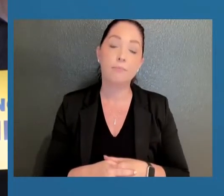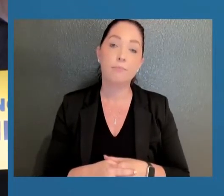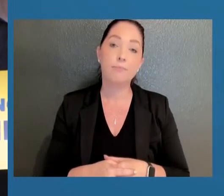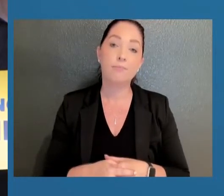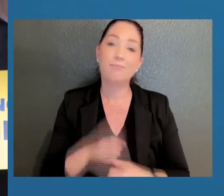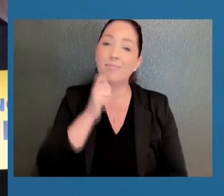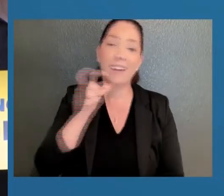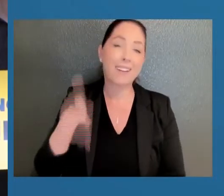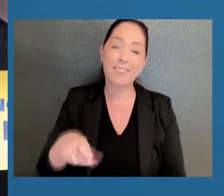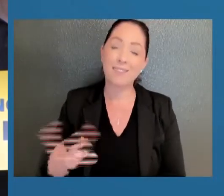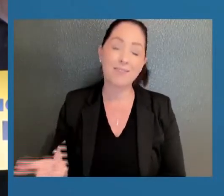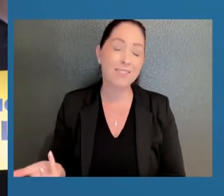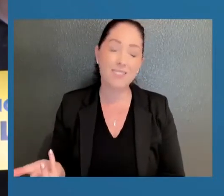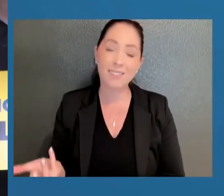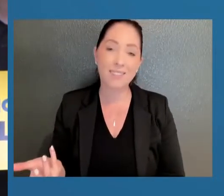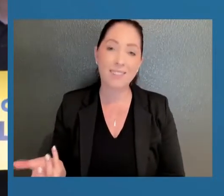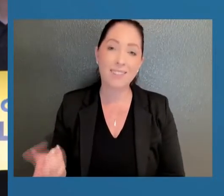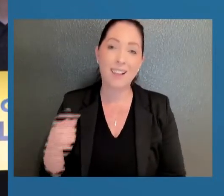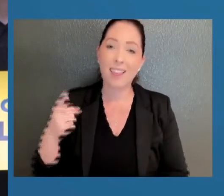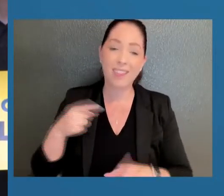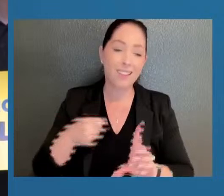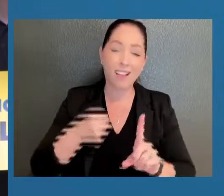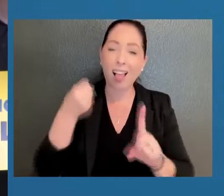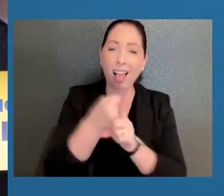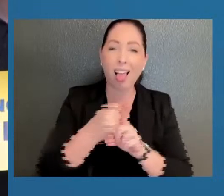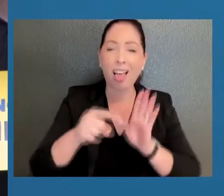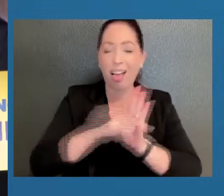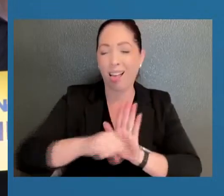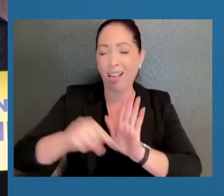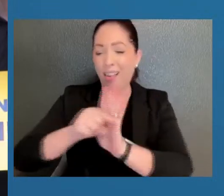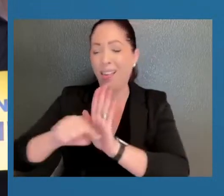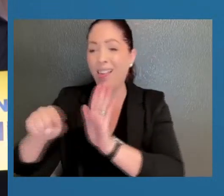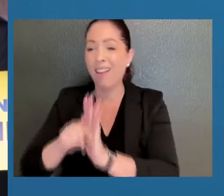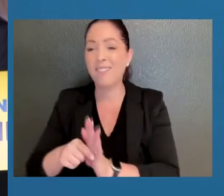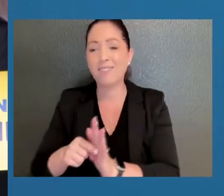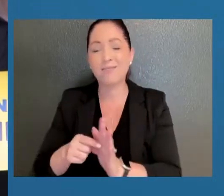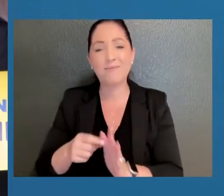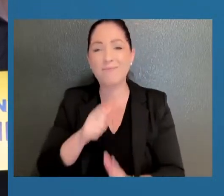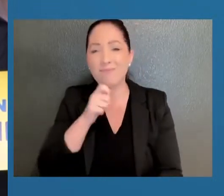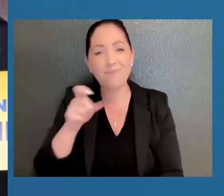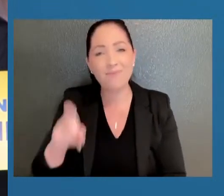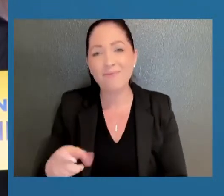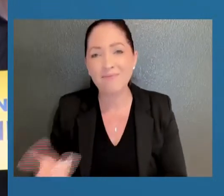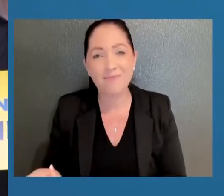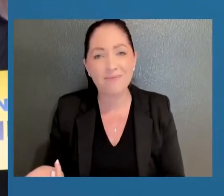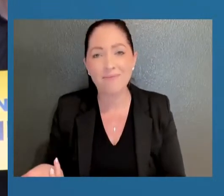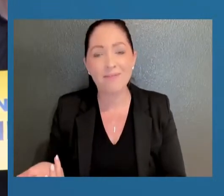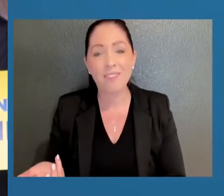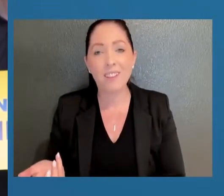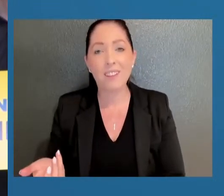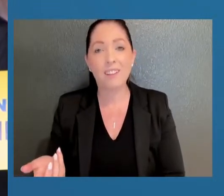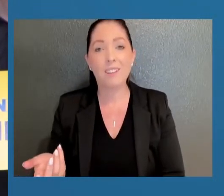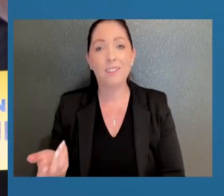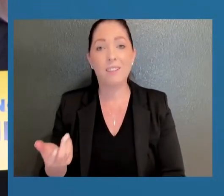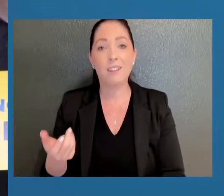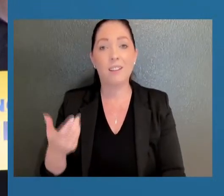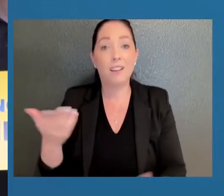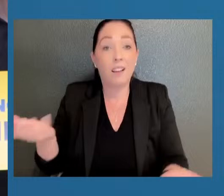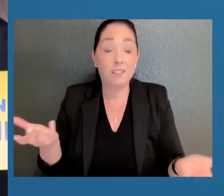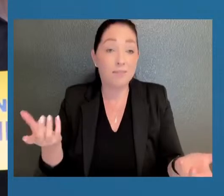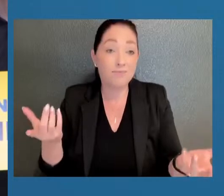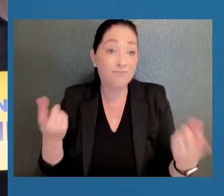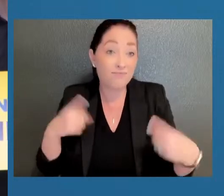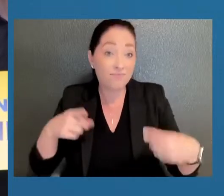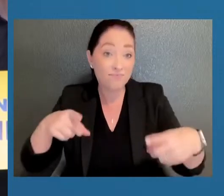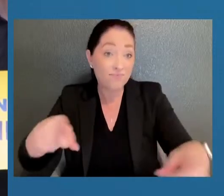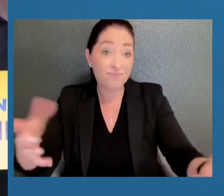unnecessary, this infliction of pain on so many others. And where are we going with this? You know, our restaurants are